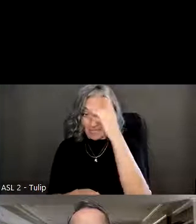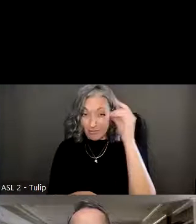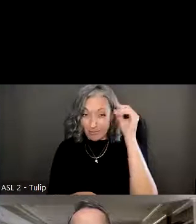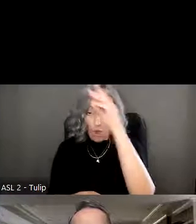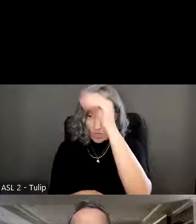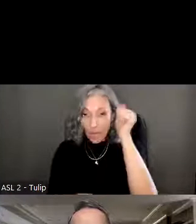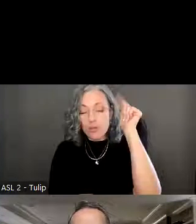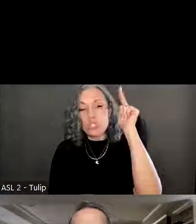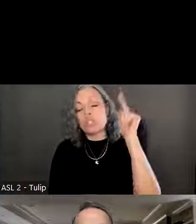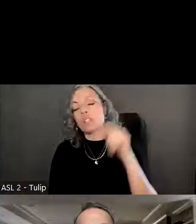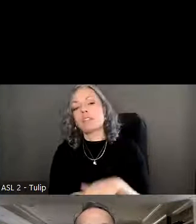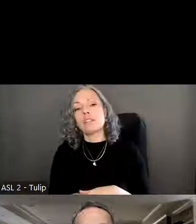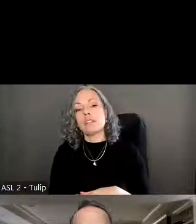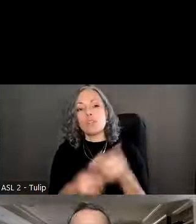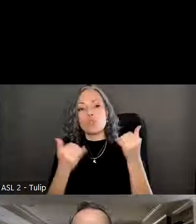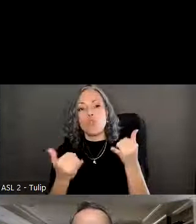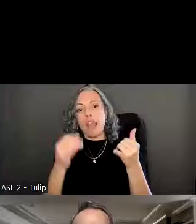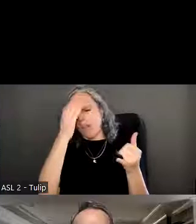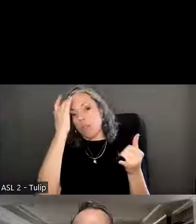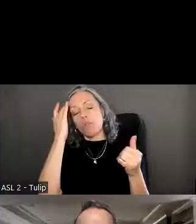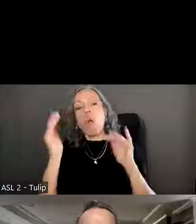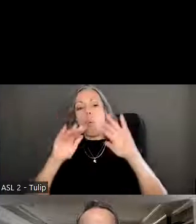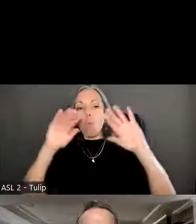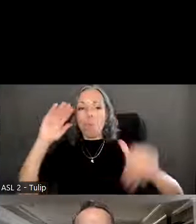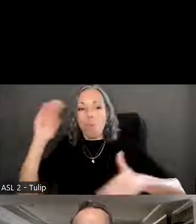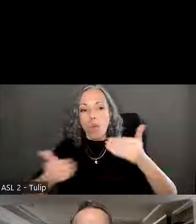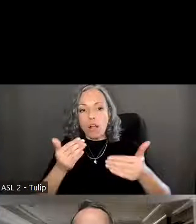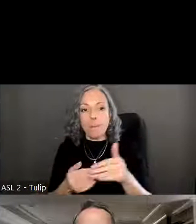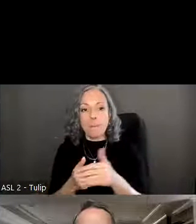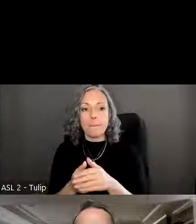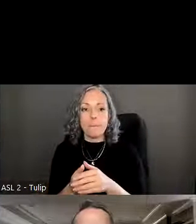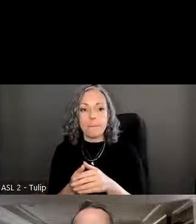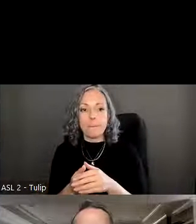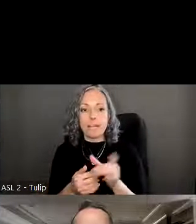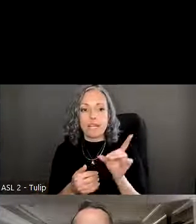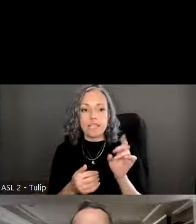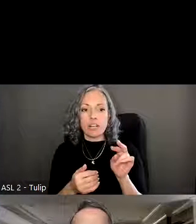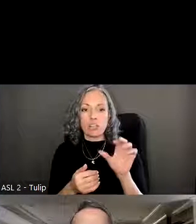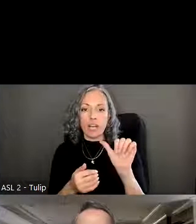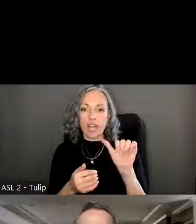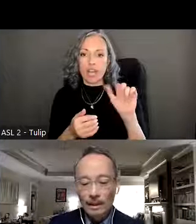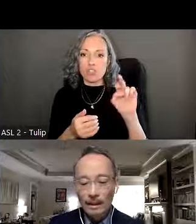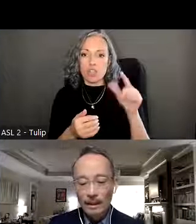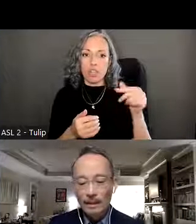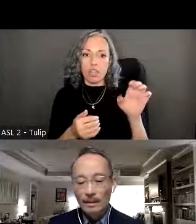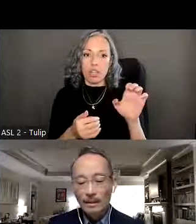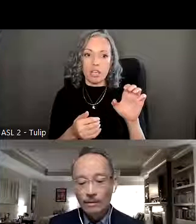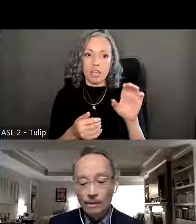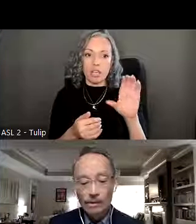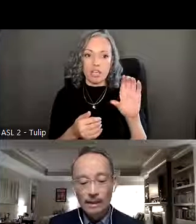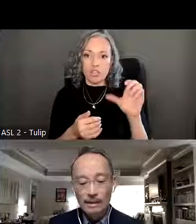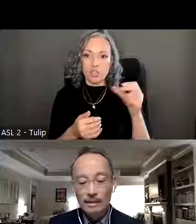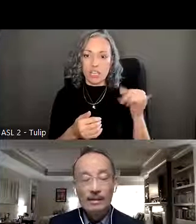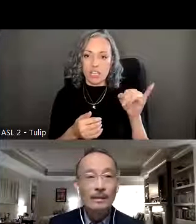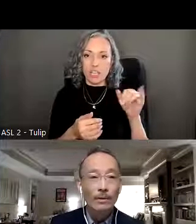discussion, I would like to welcome Dr. Angela Chi, who is a